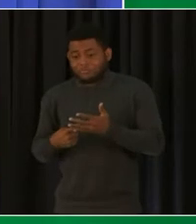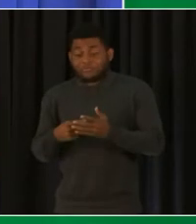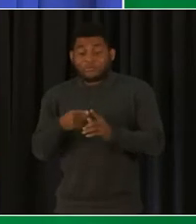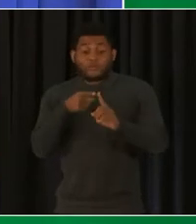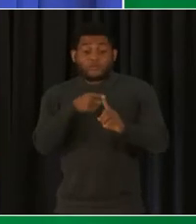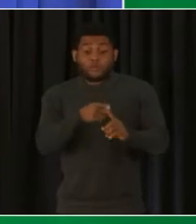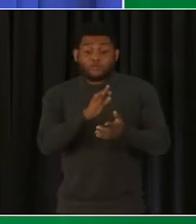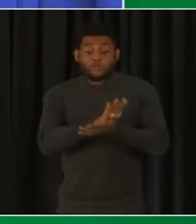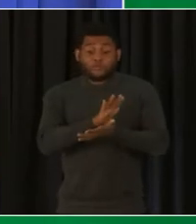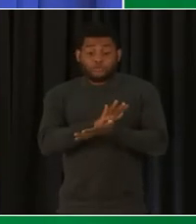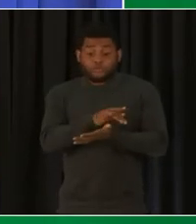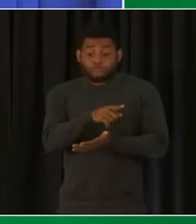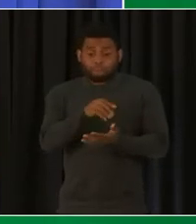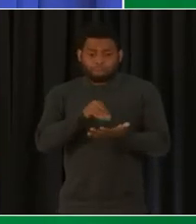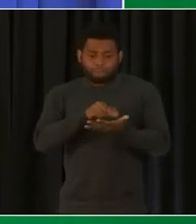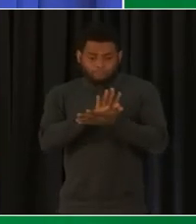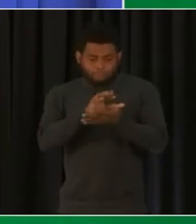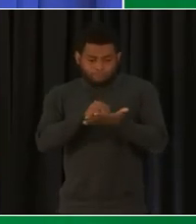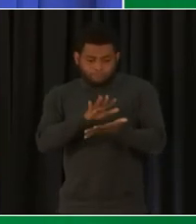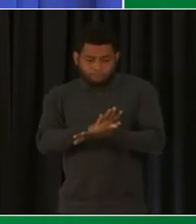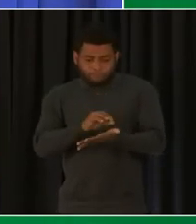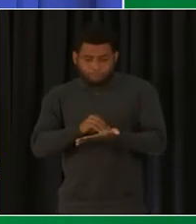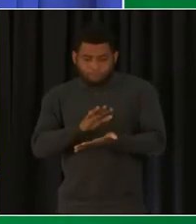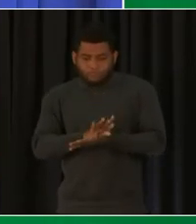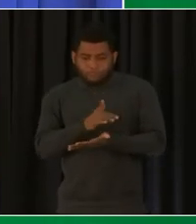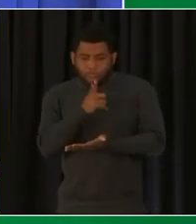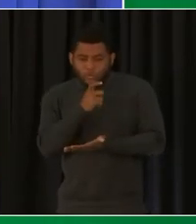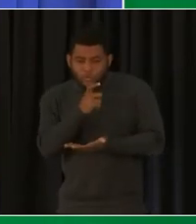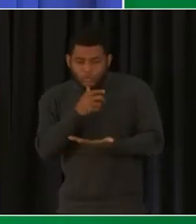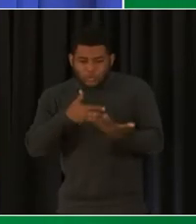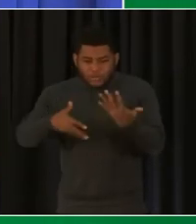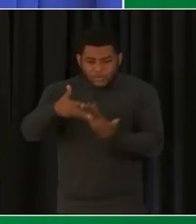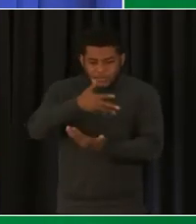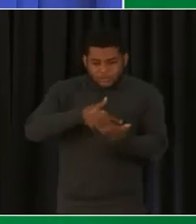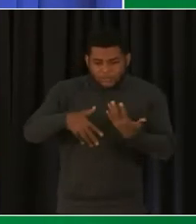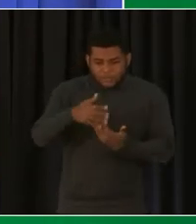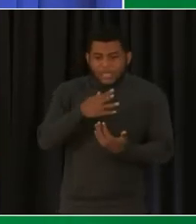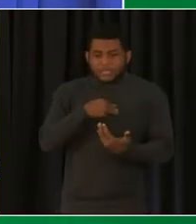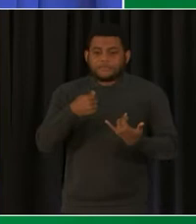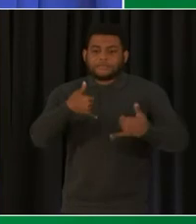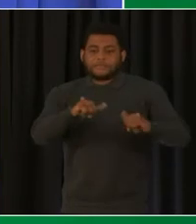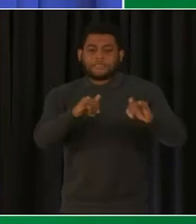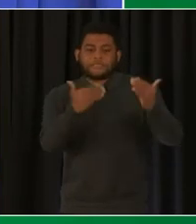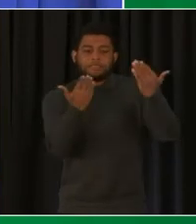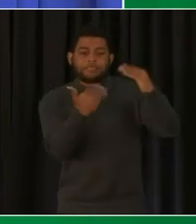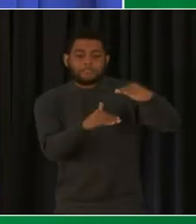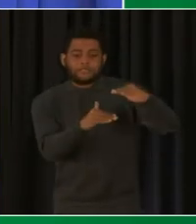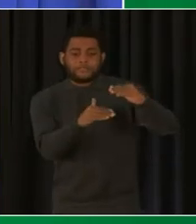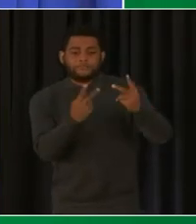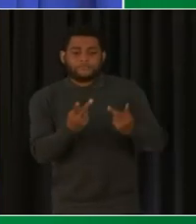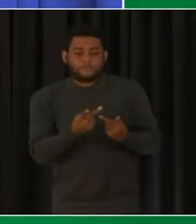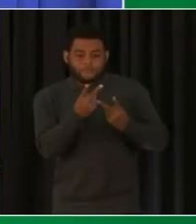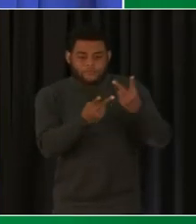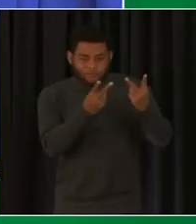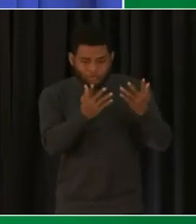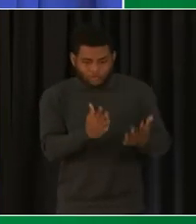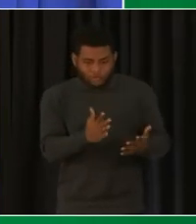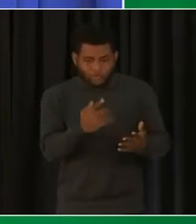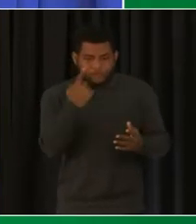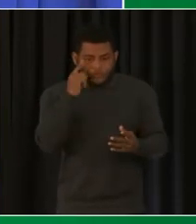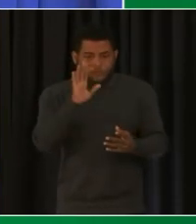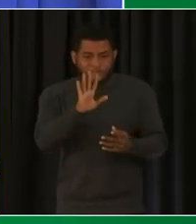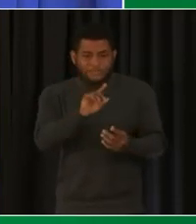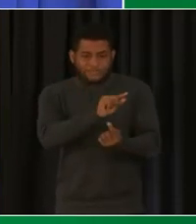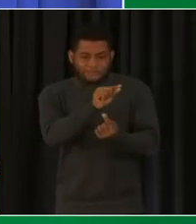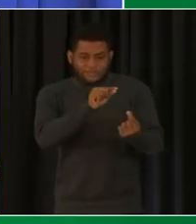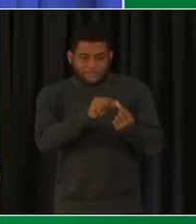folks that are in our buildings. And we also are still limiting visitors to our schools for that reason.